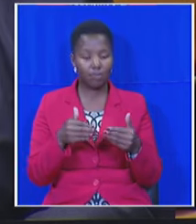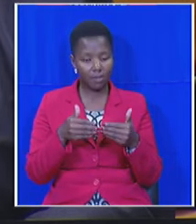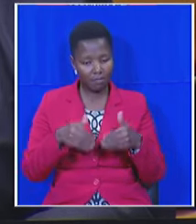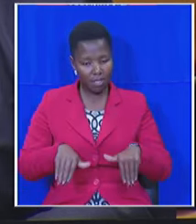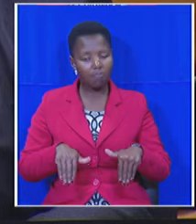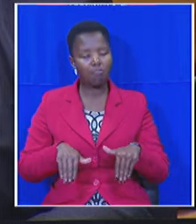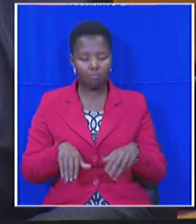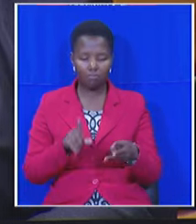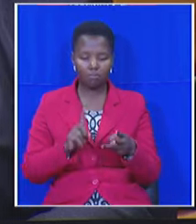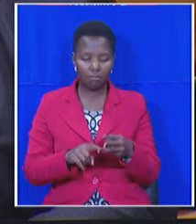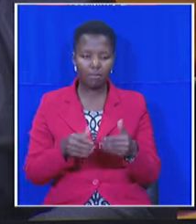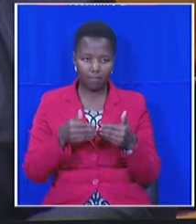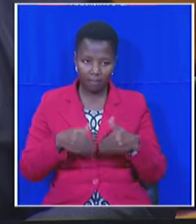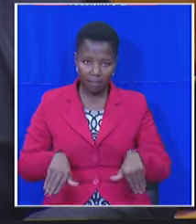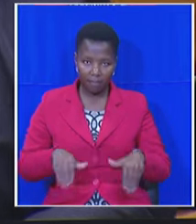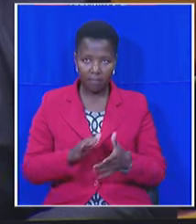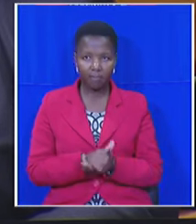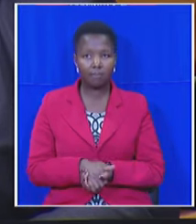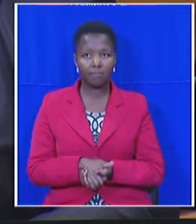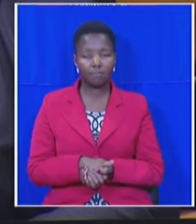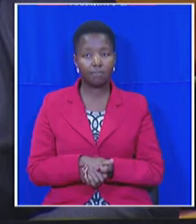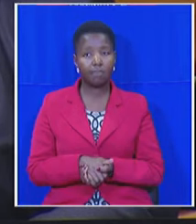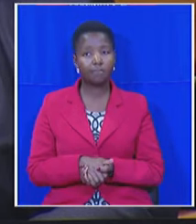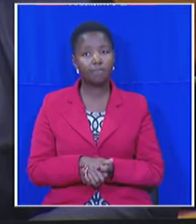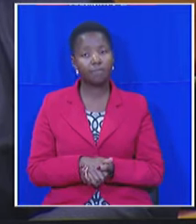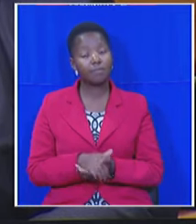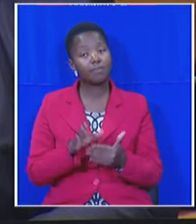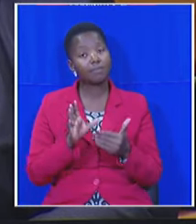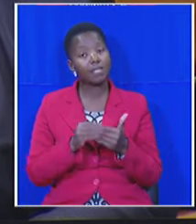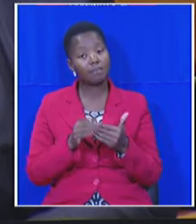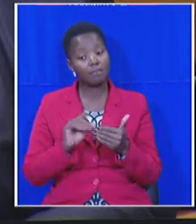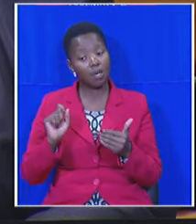to abstain should press the abstain button. Have all members voted?